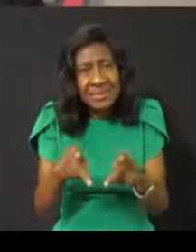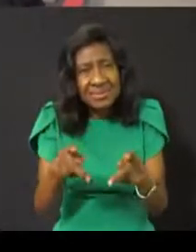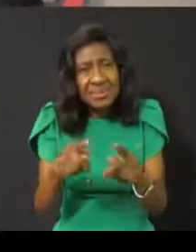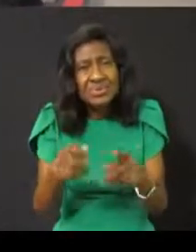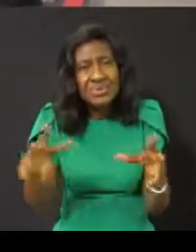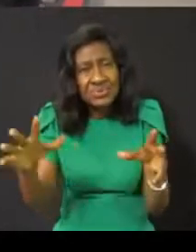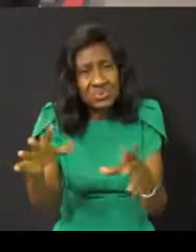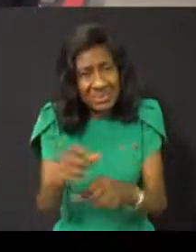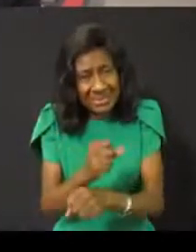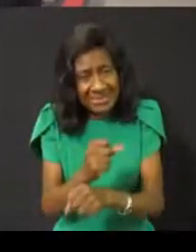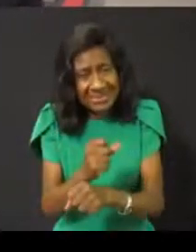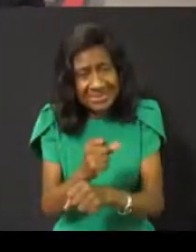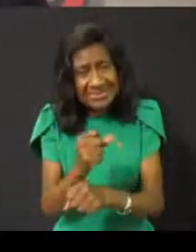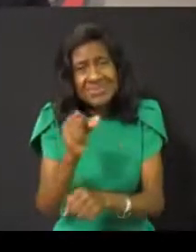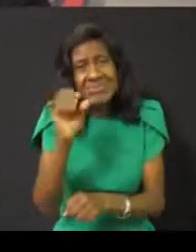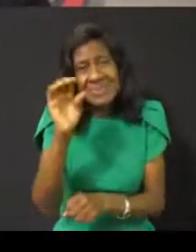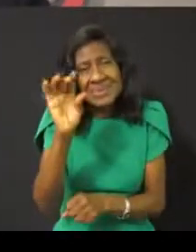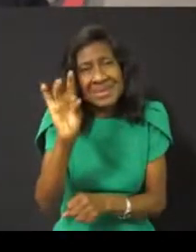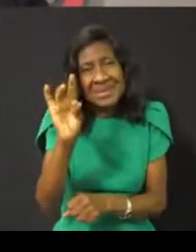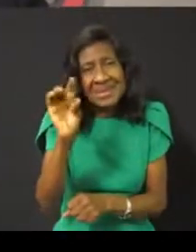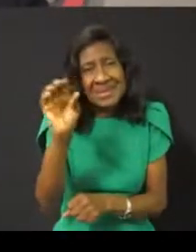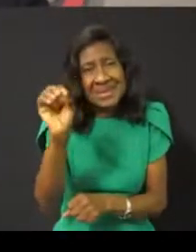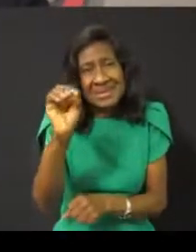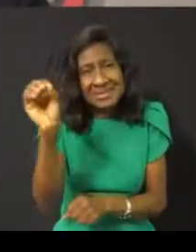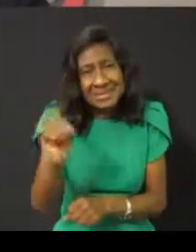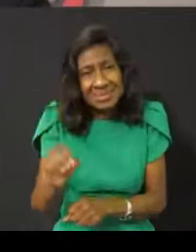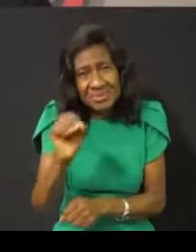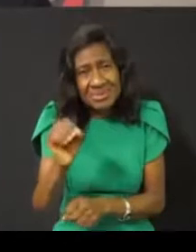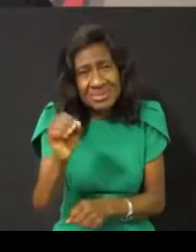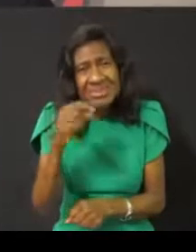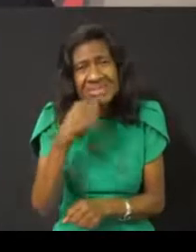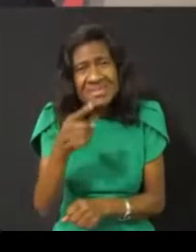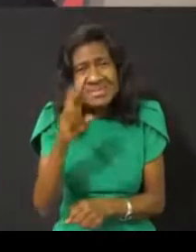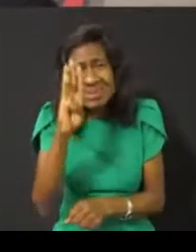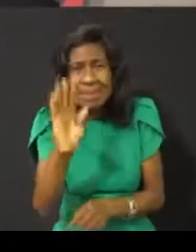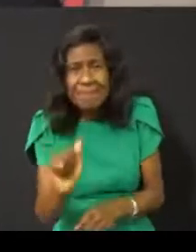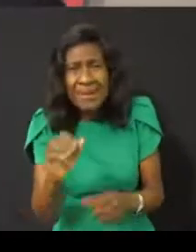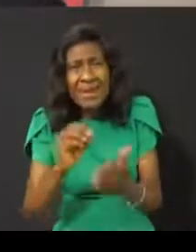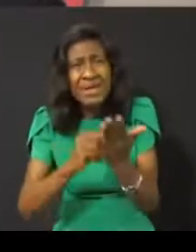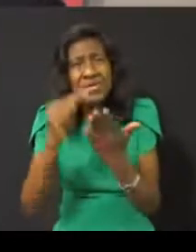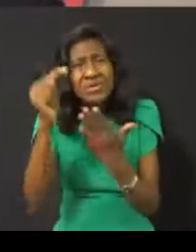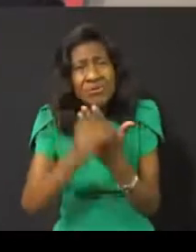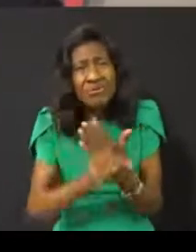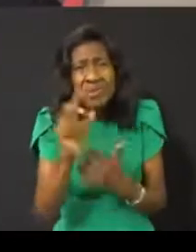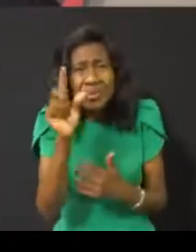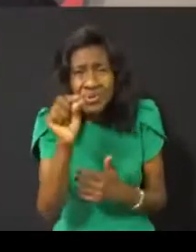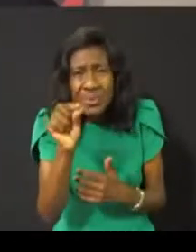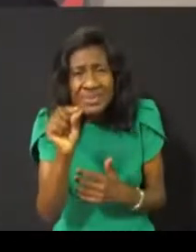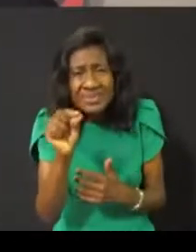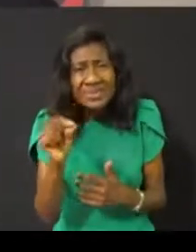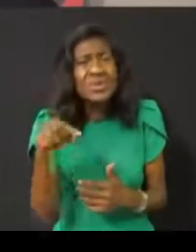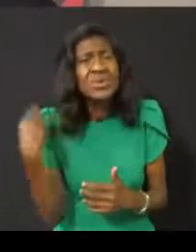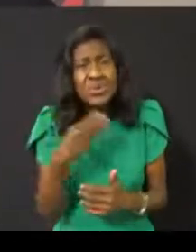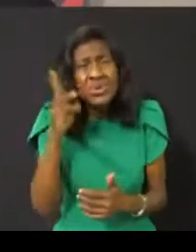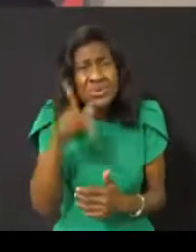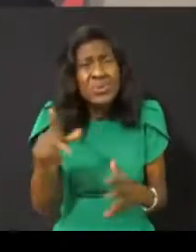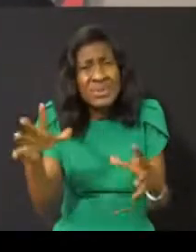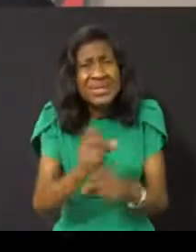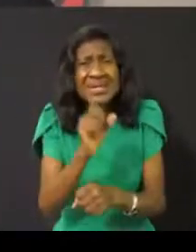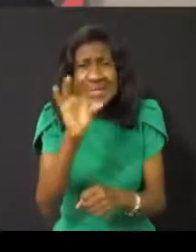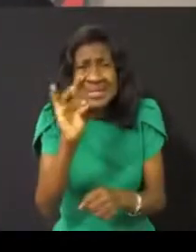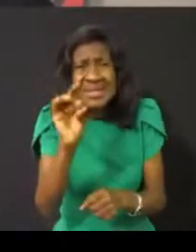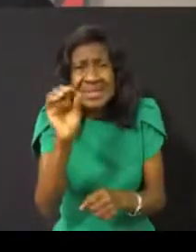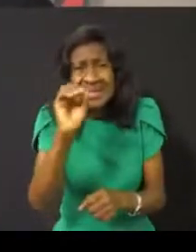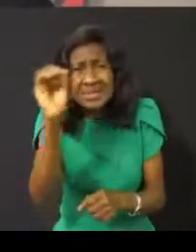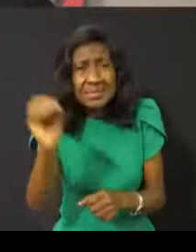that we will be at the 80% by November 20th. Now, COVID-19